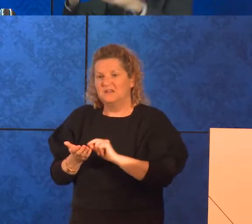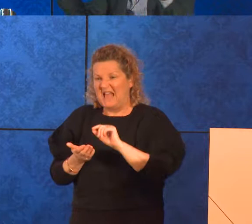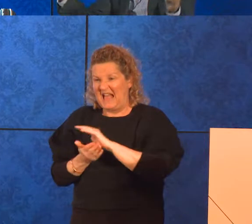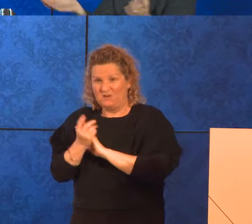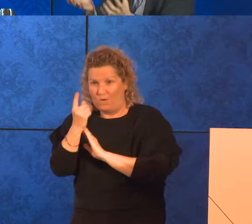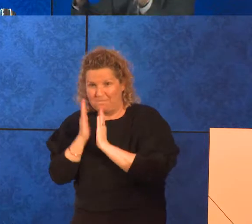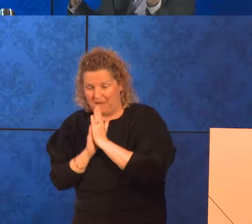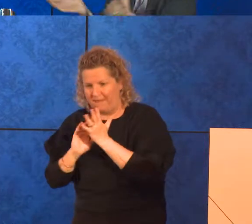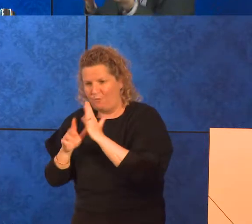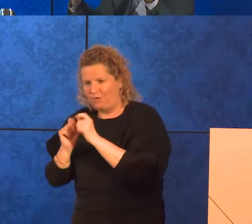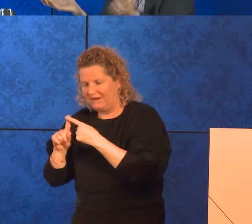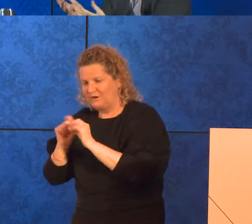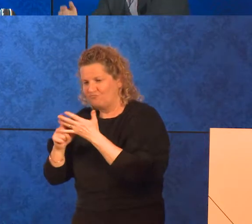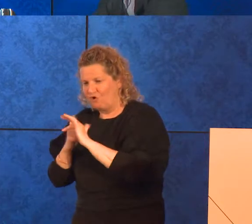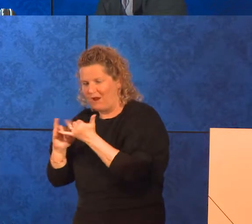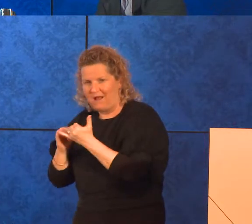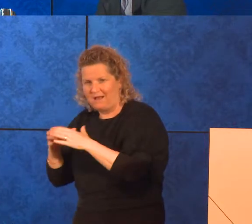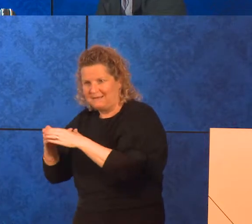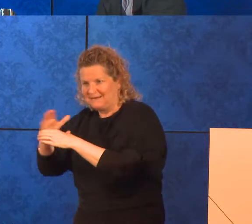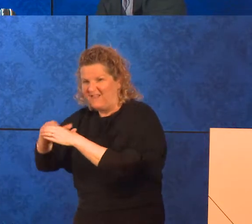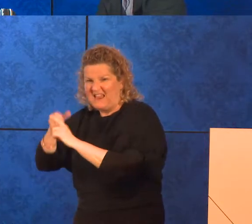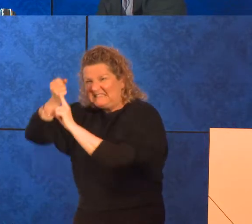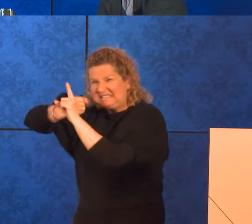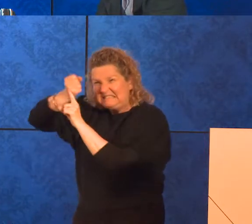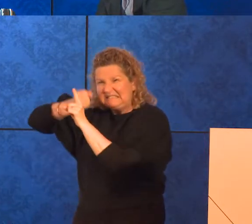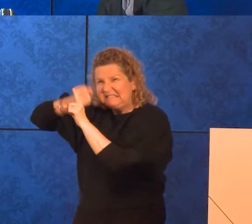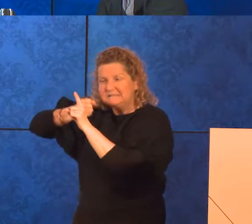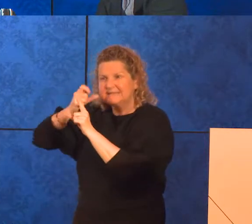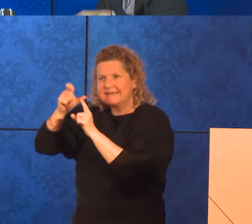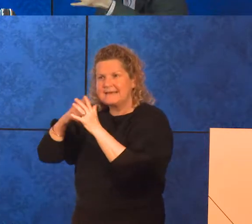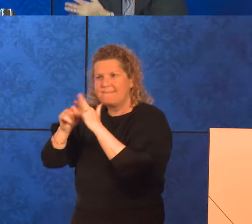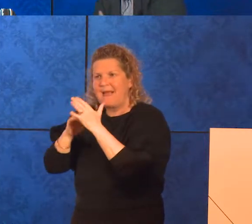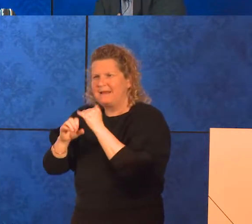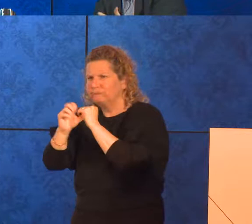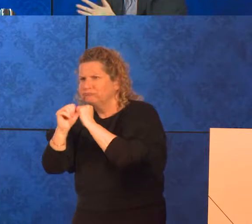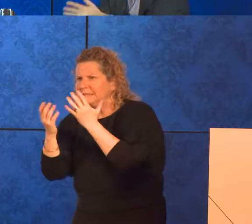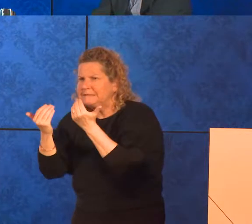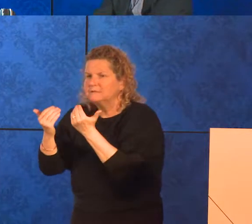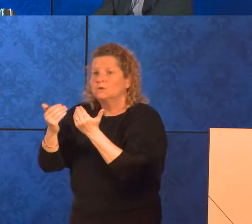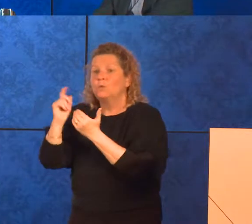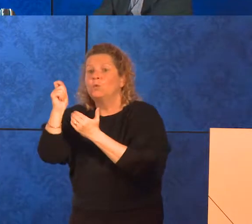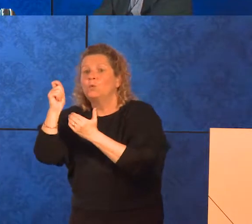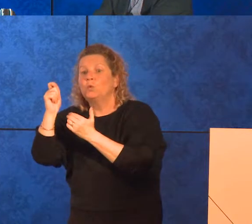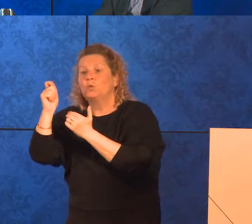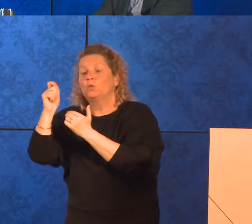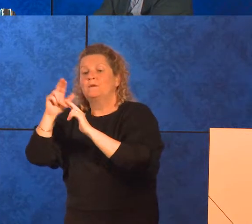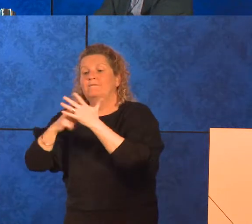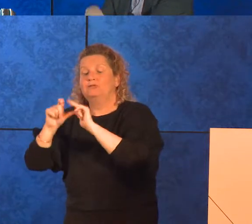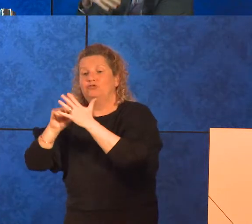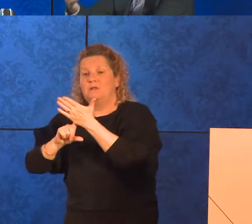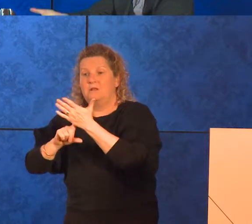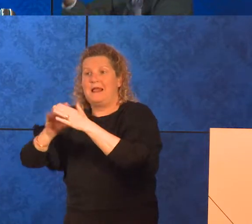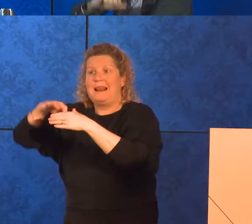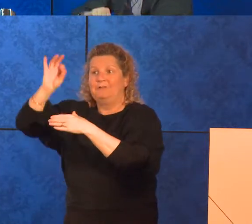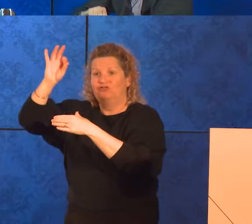said, the mortgage broking sector had campaigned very effectively, and it was a lead up to a federal election, and